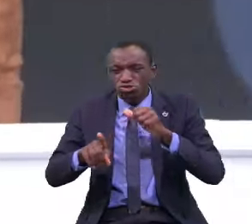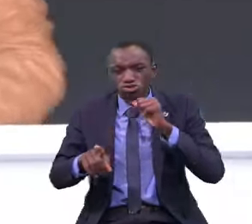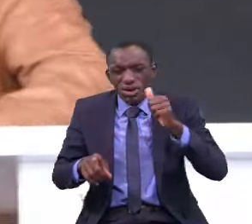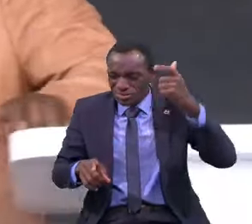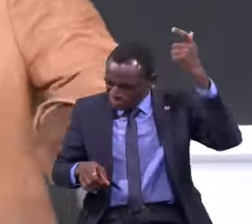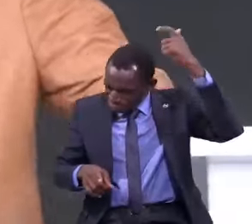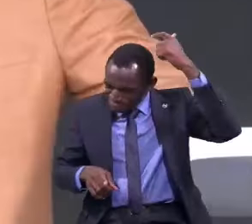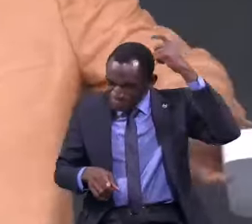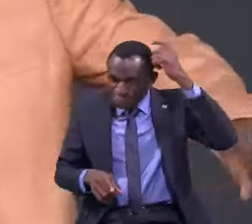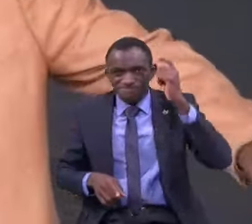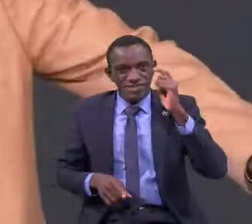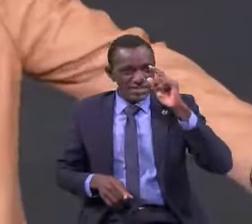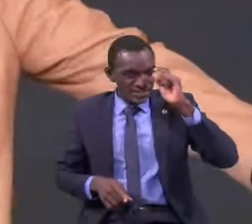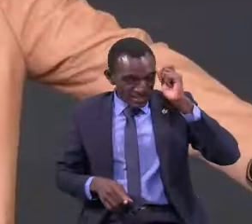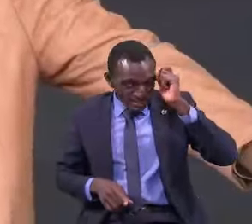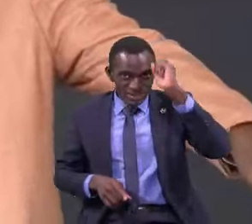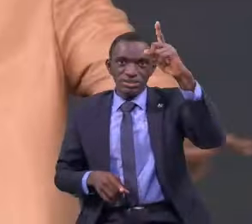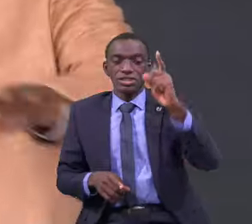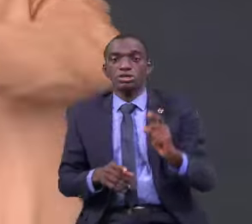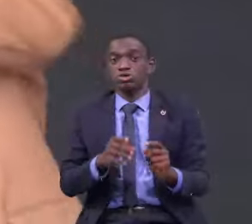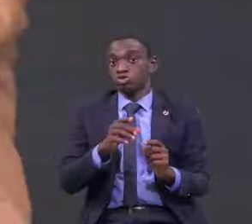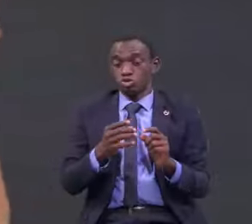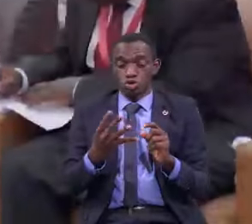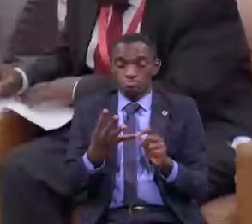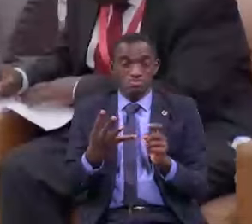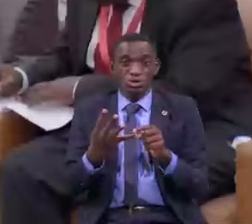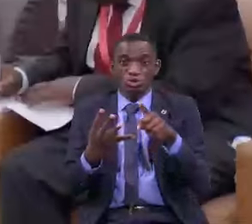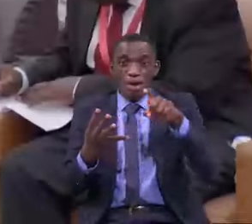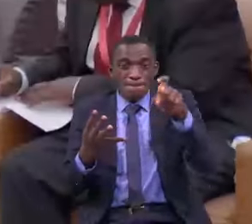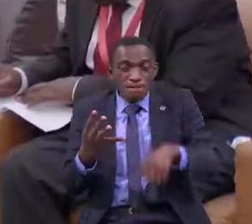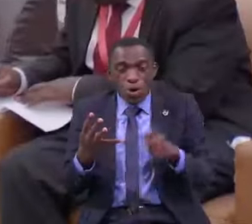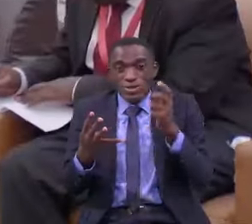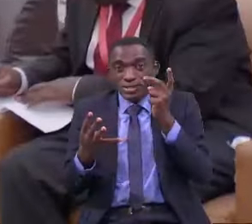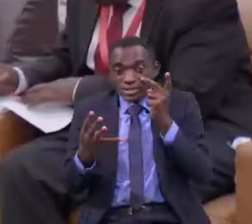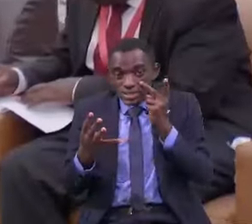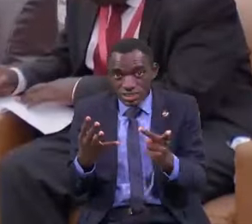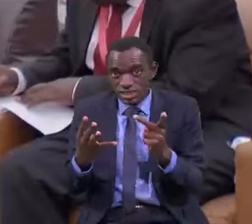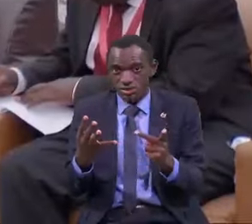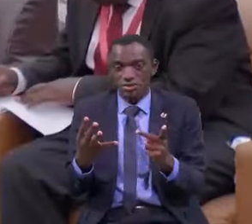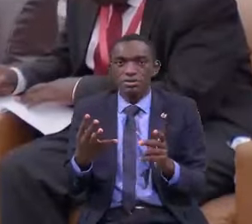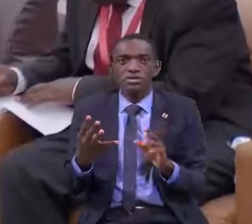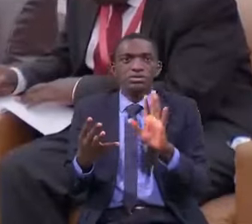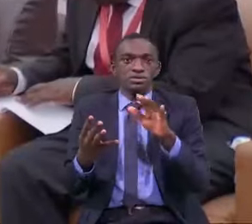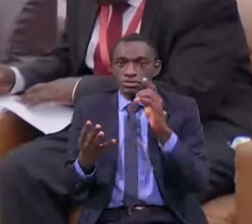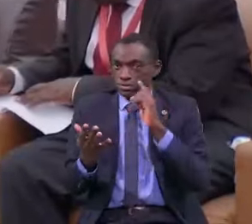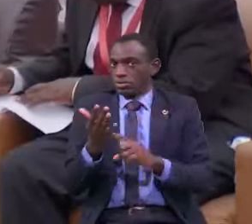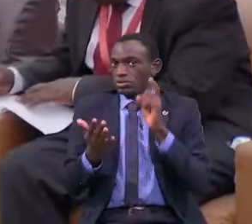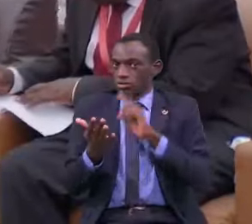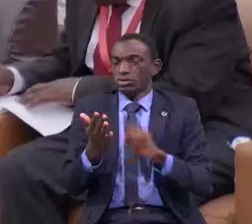You must see. Look at yourself now. In